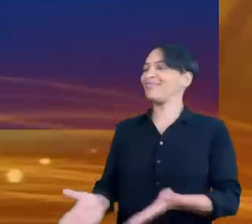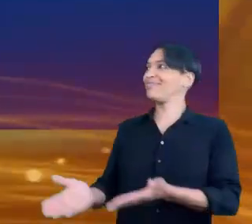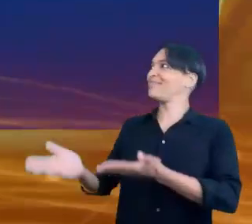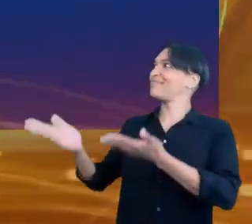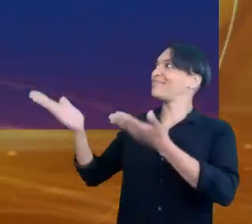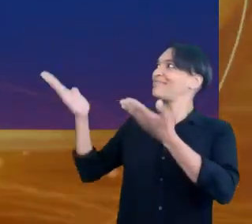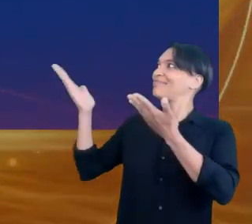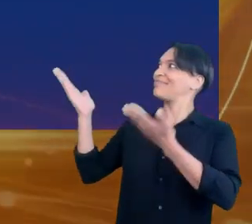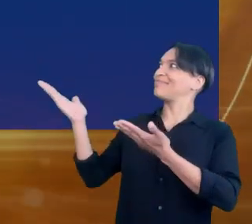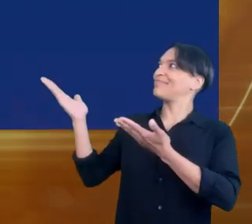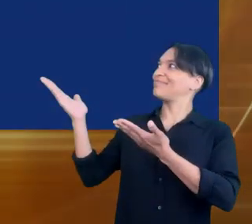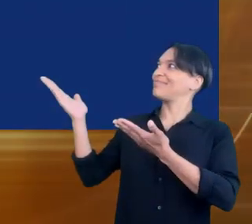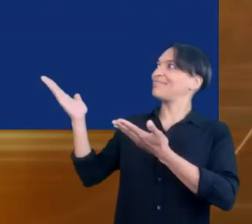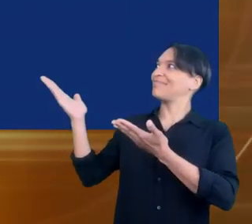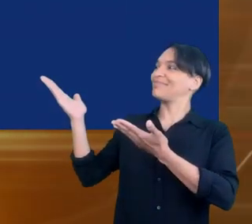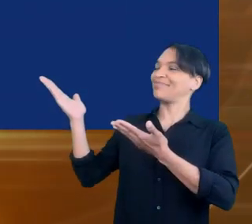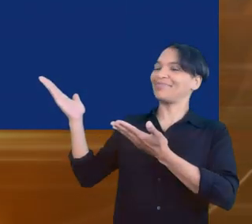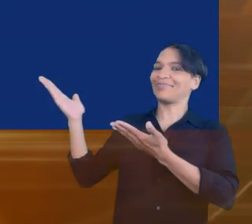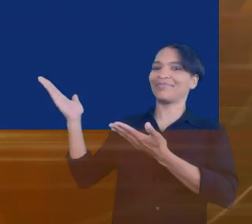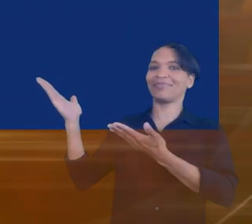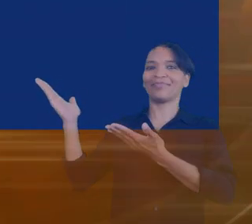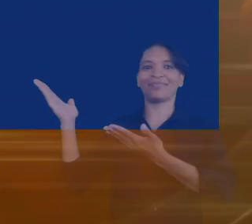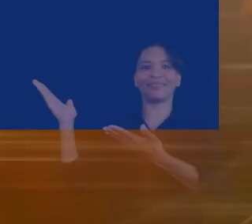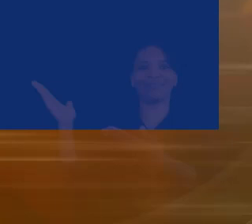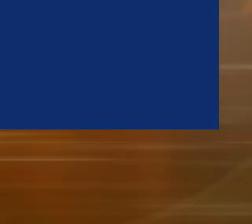The Purists, Huntington Theater Company.